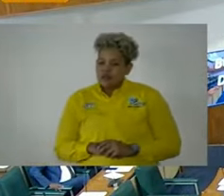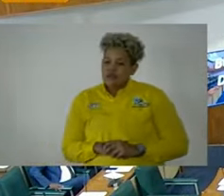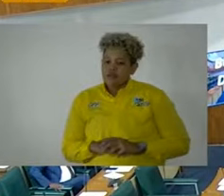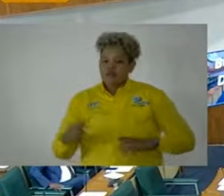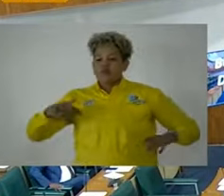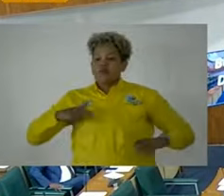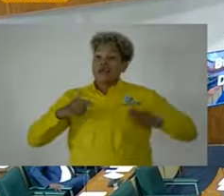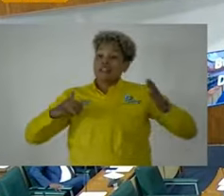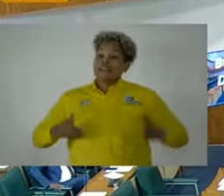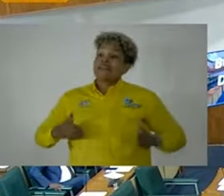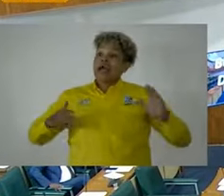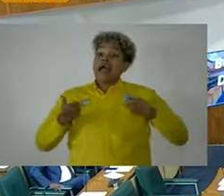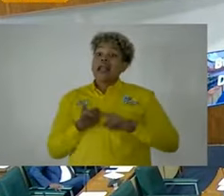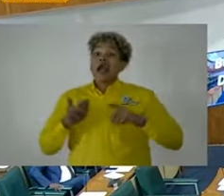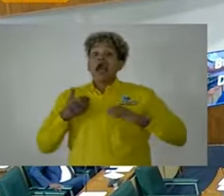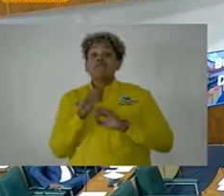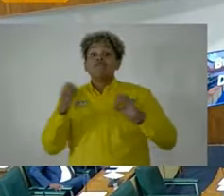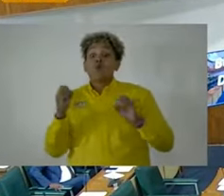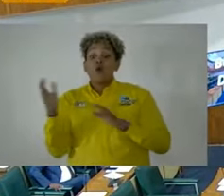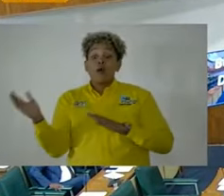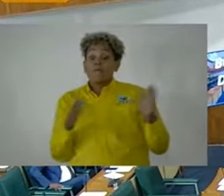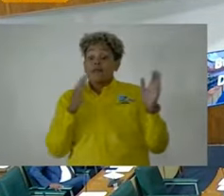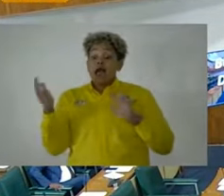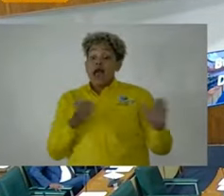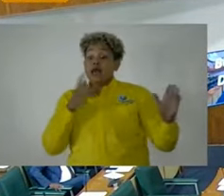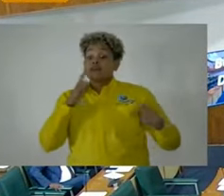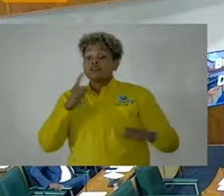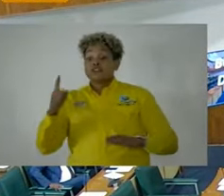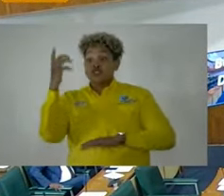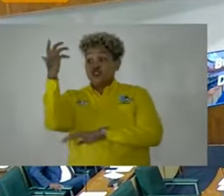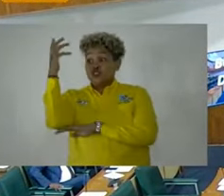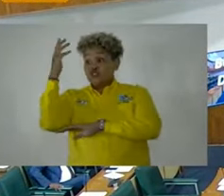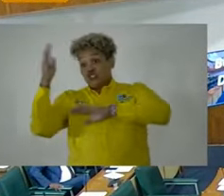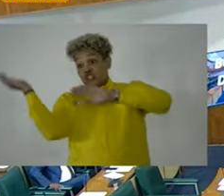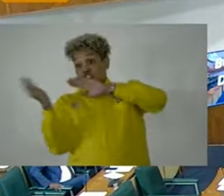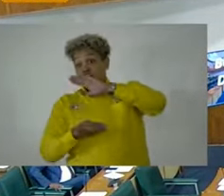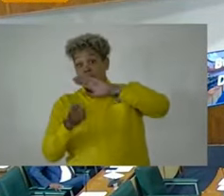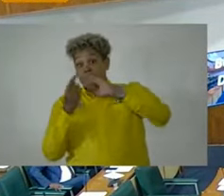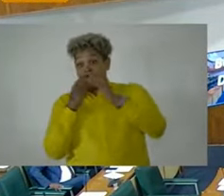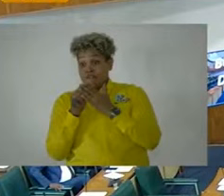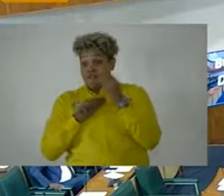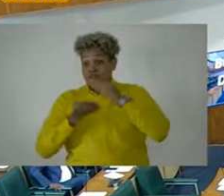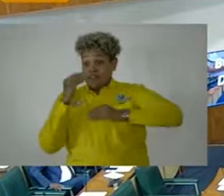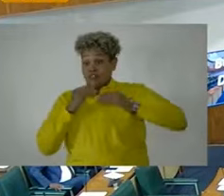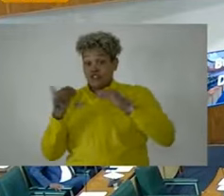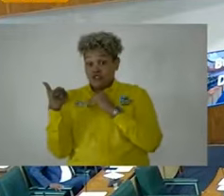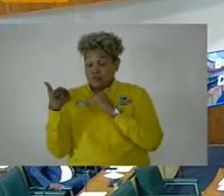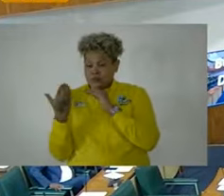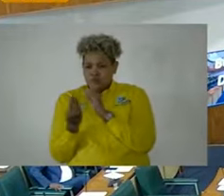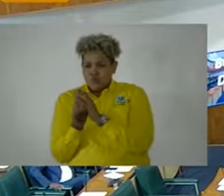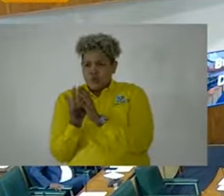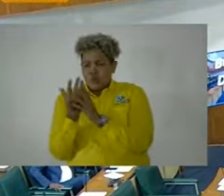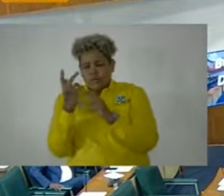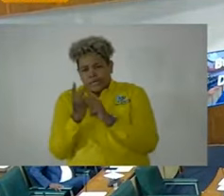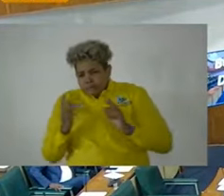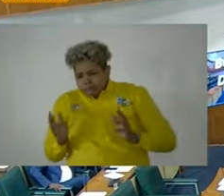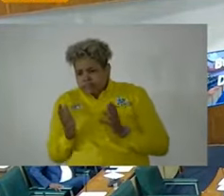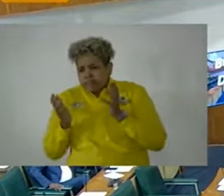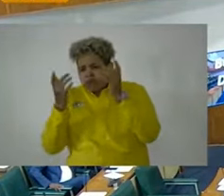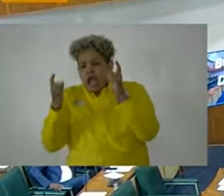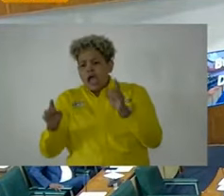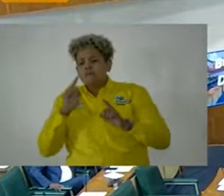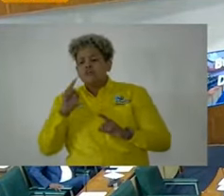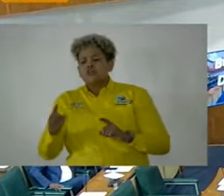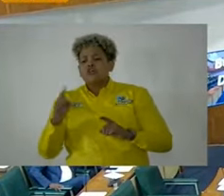We on this side have no plans to cut down the tree of fiscal responsibility. It is a